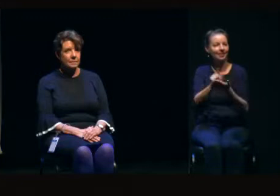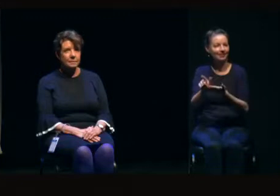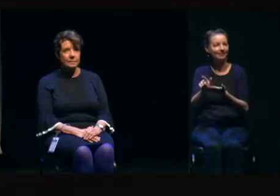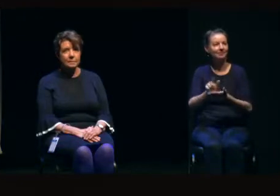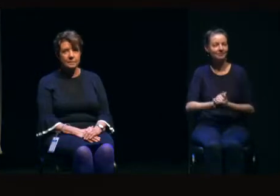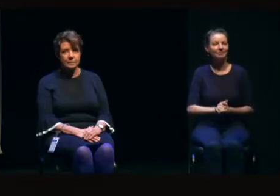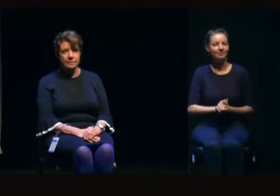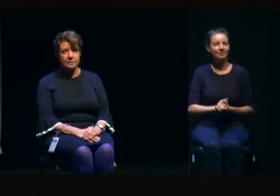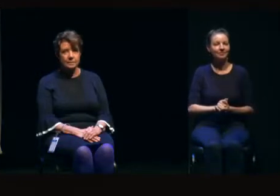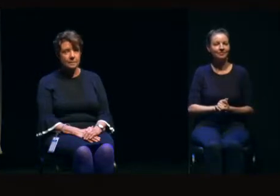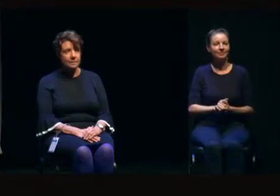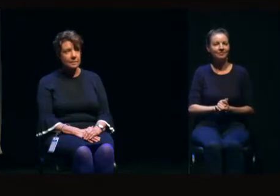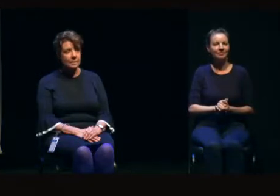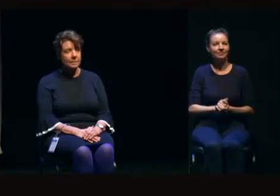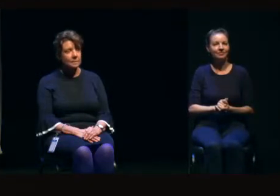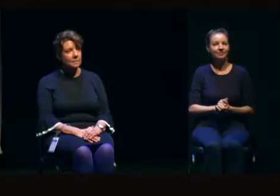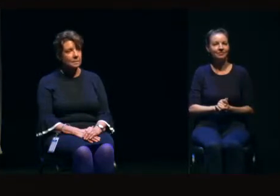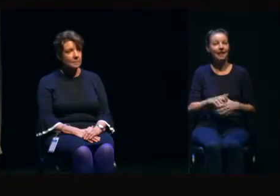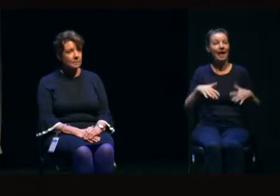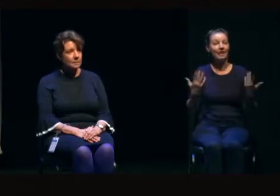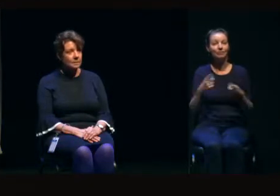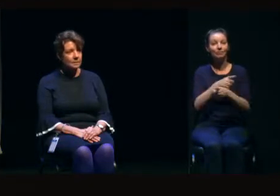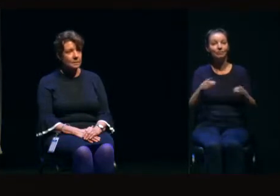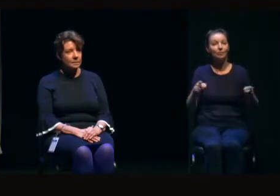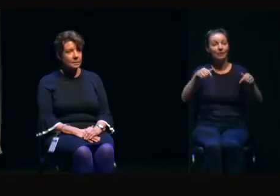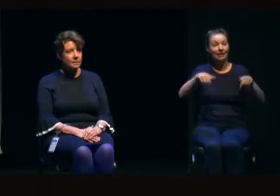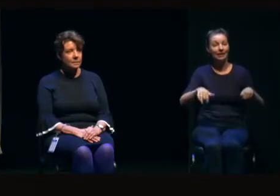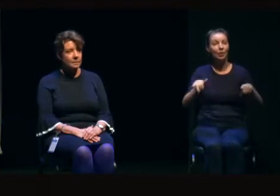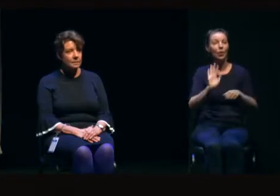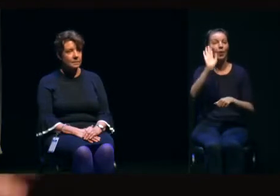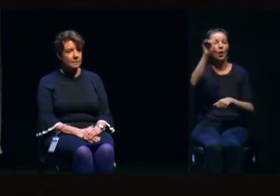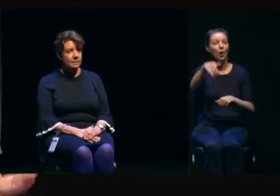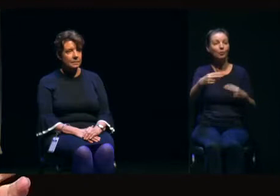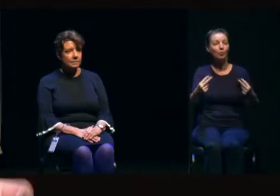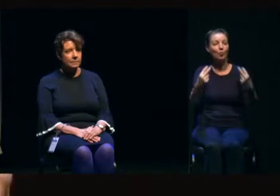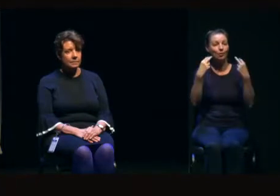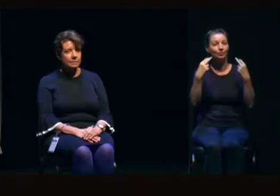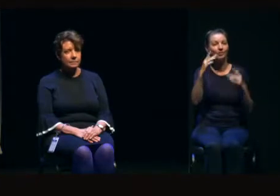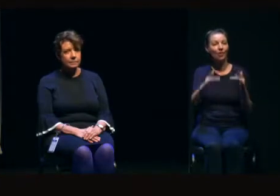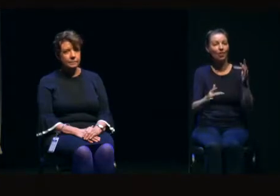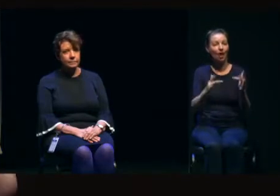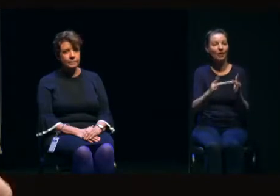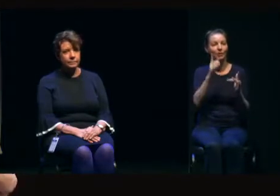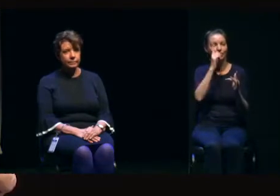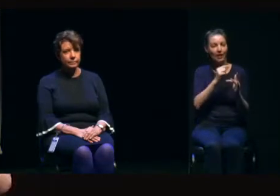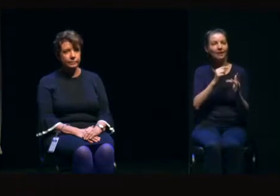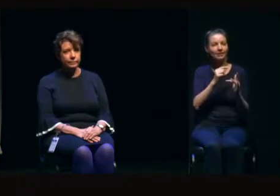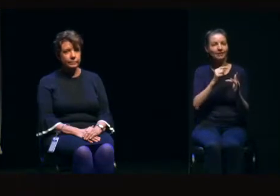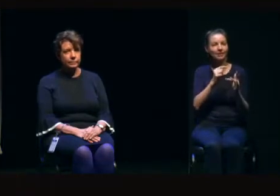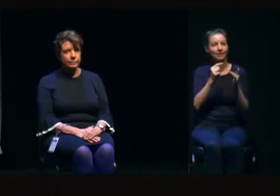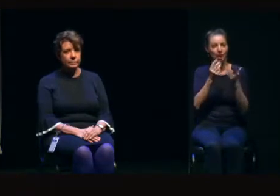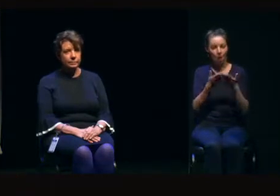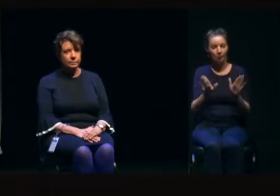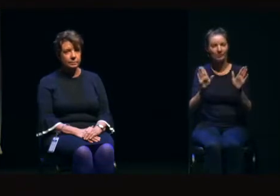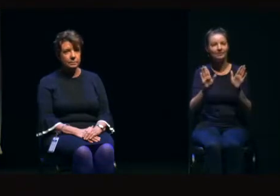If you are seated in the venue today or joining us at home, so this applies universally, what you need to do is open your preferred browser,